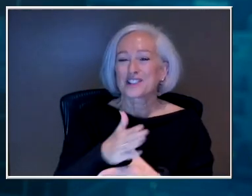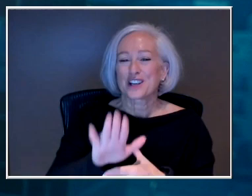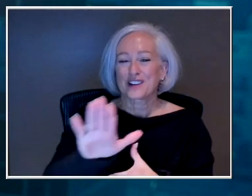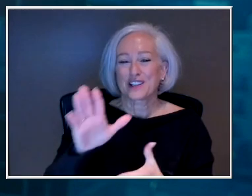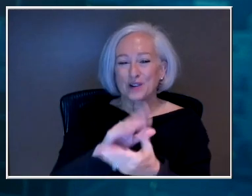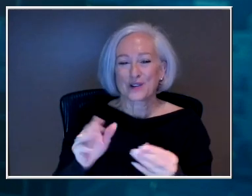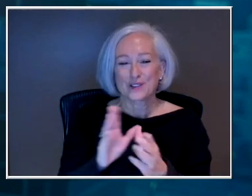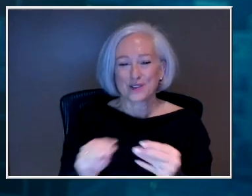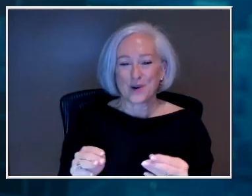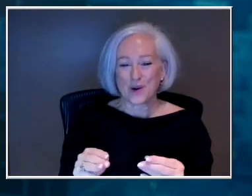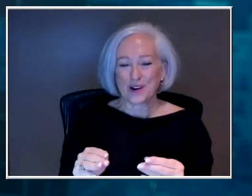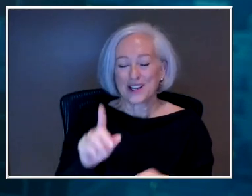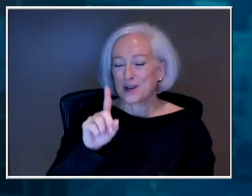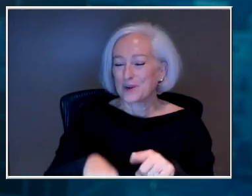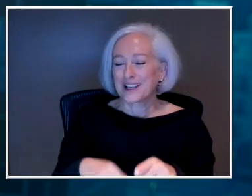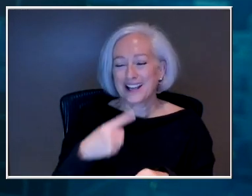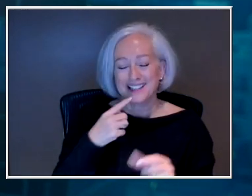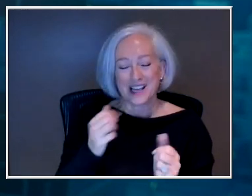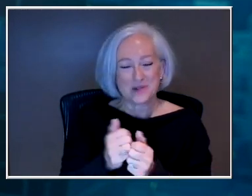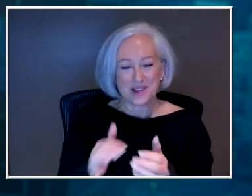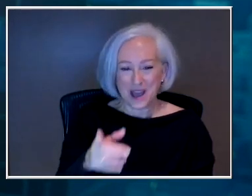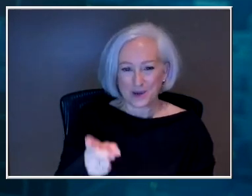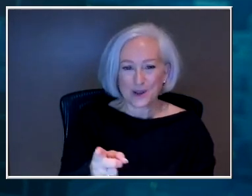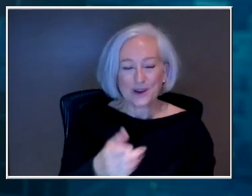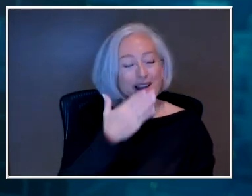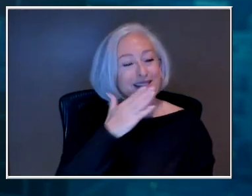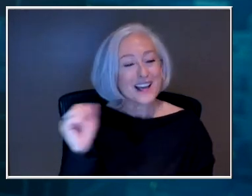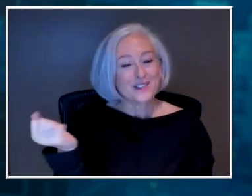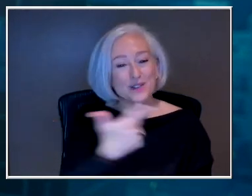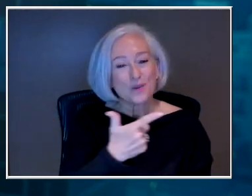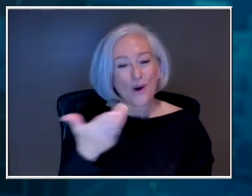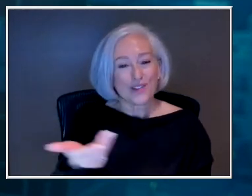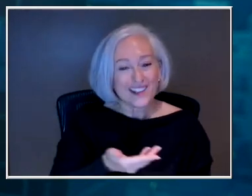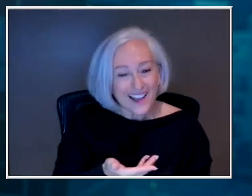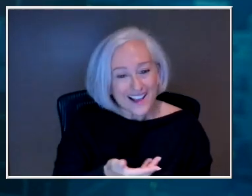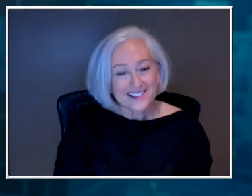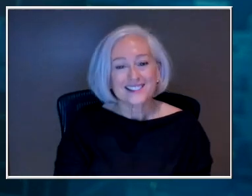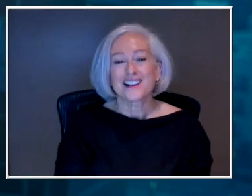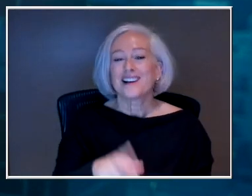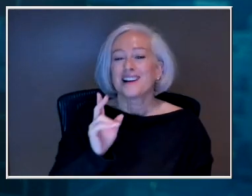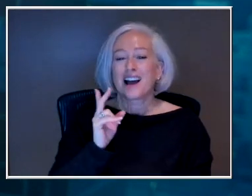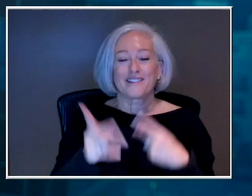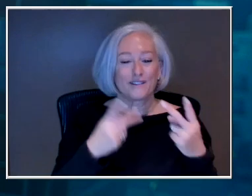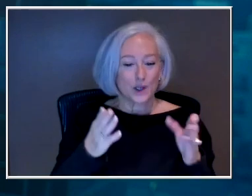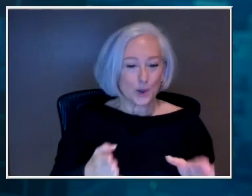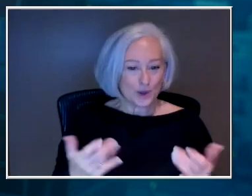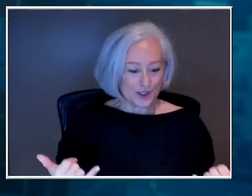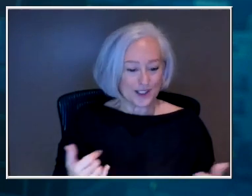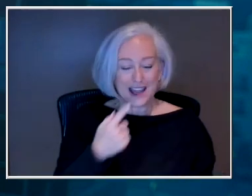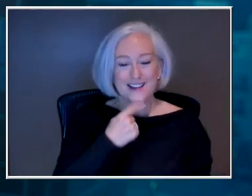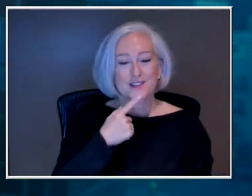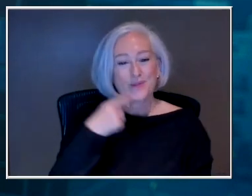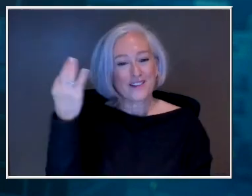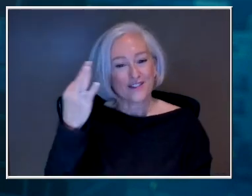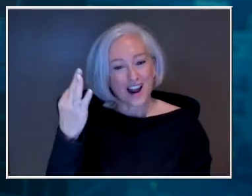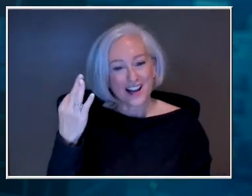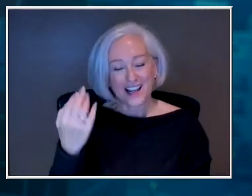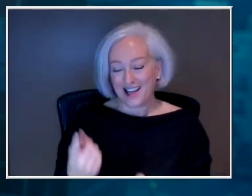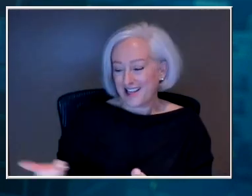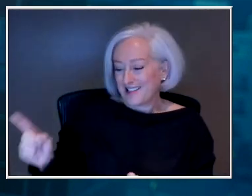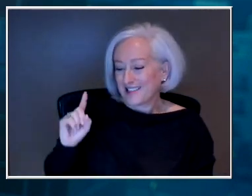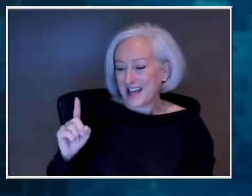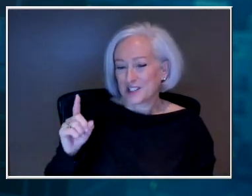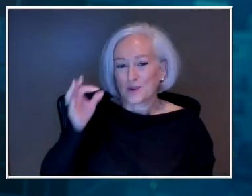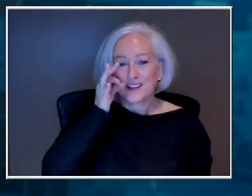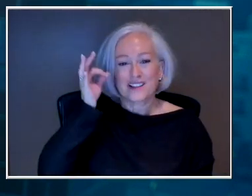these stories without you. So, all right, thanks to all of our guests and to our viewers for being with us today. Of course, today is Red Friday. Last week, the Chiefs partnered with the University of